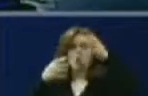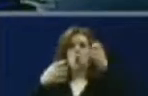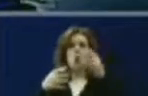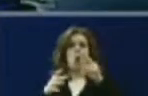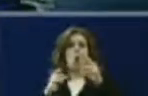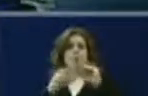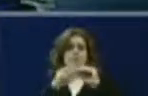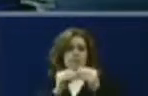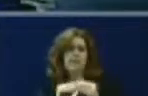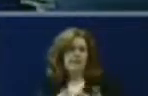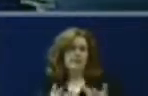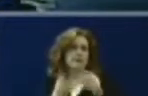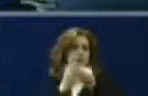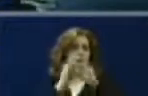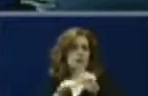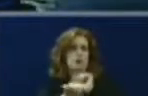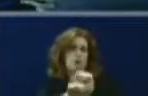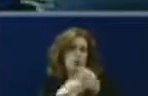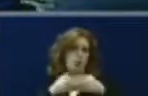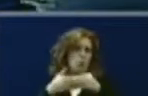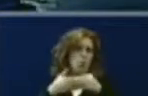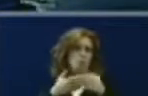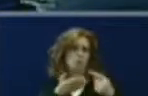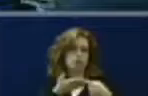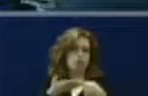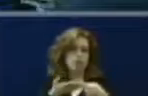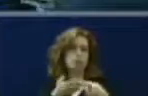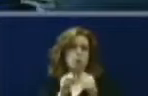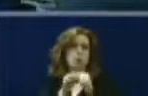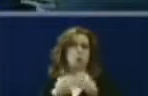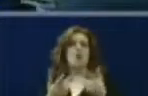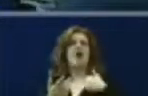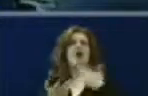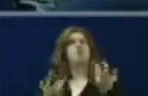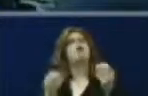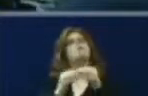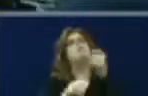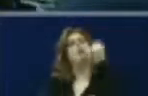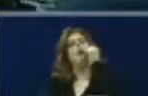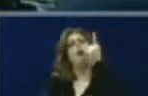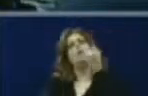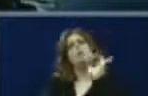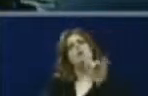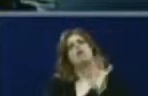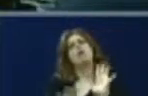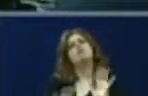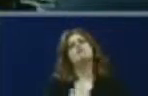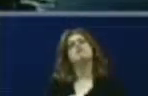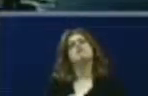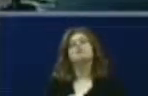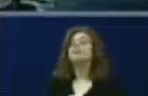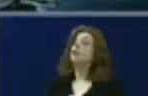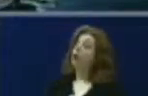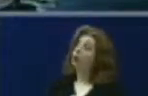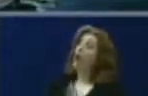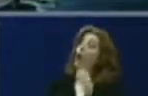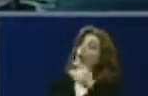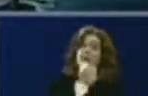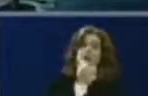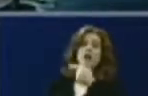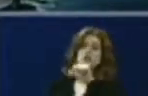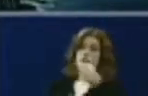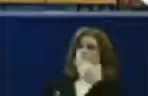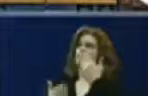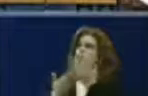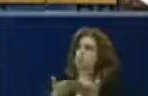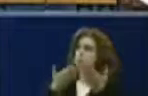trained to work with. I'm just wanting to have a lot more understanding about that. Okay, thank you. Another good call out, and we'll work